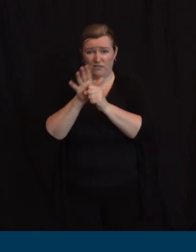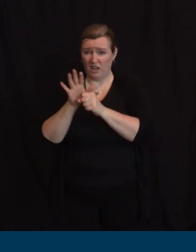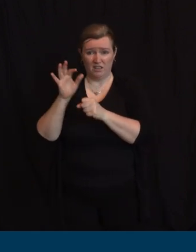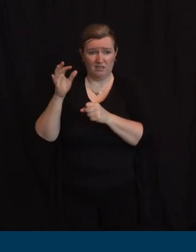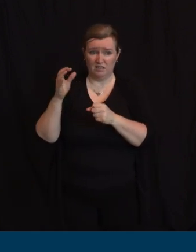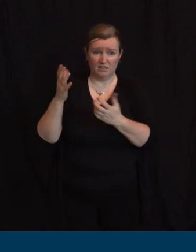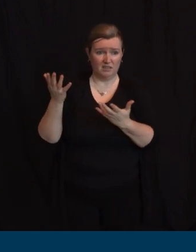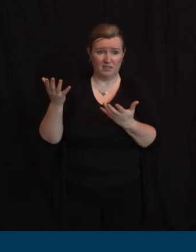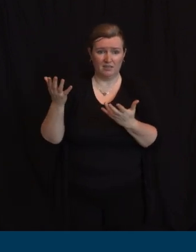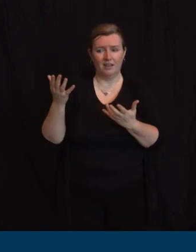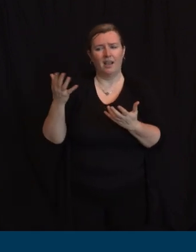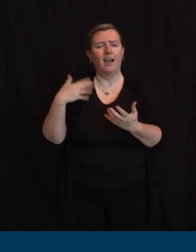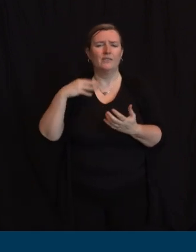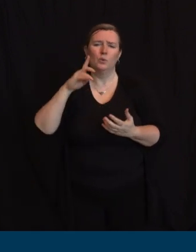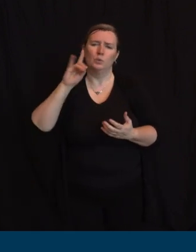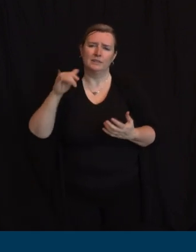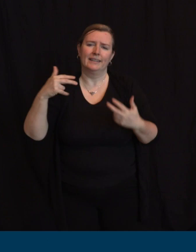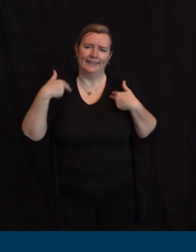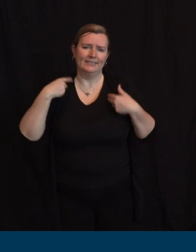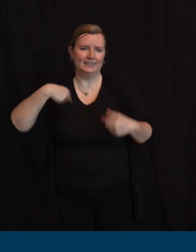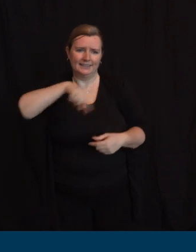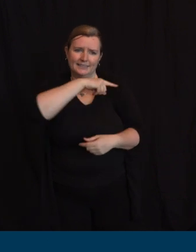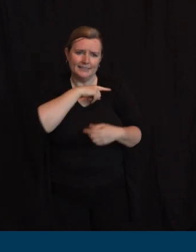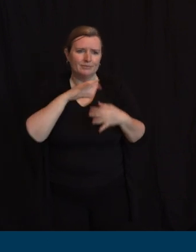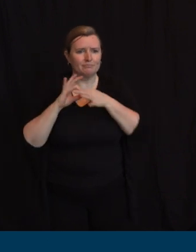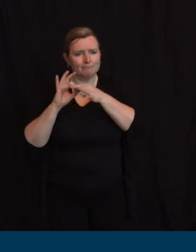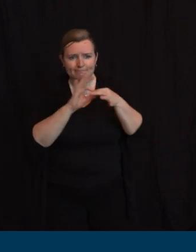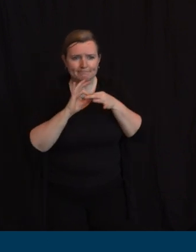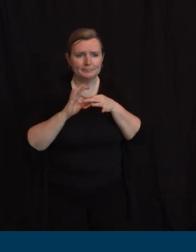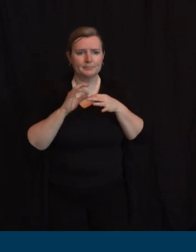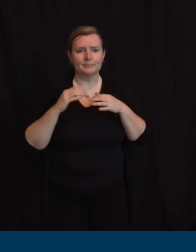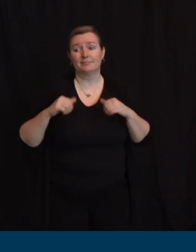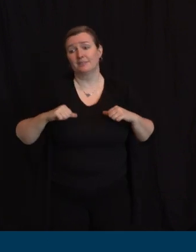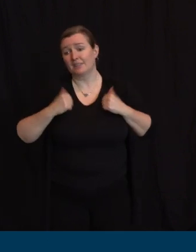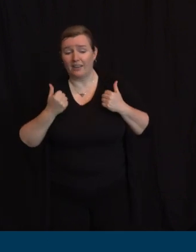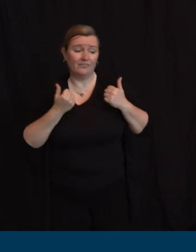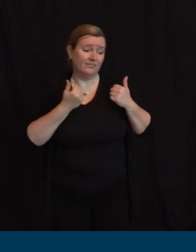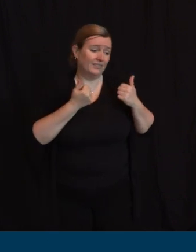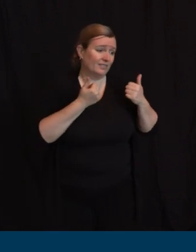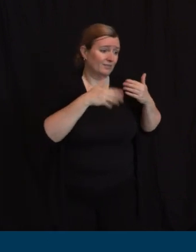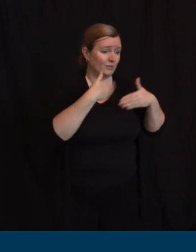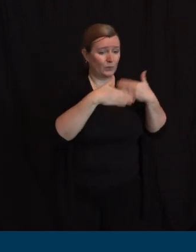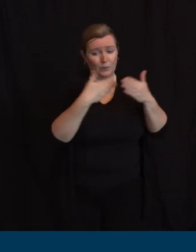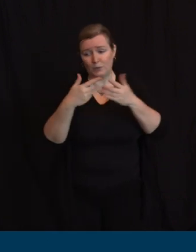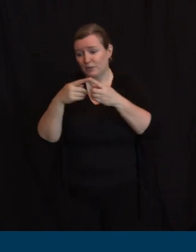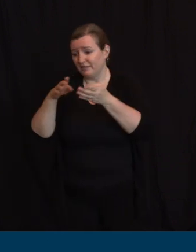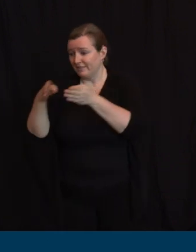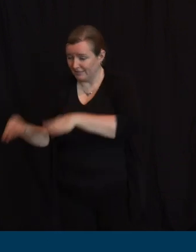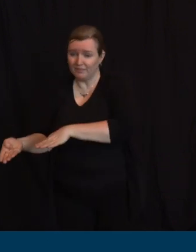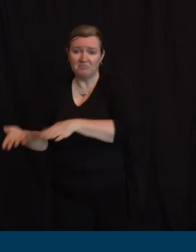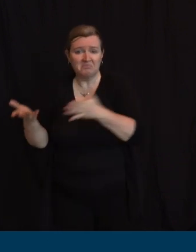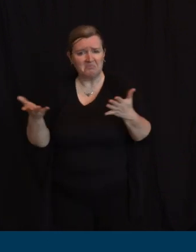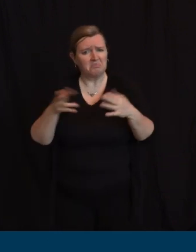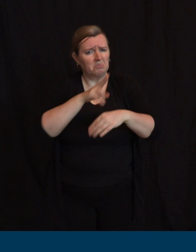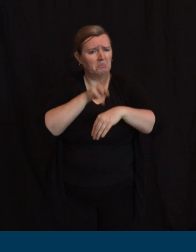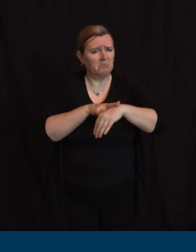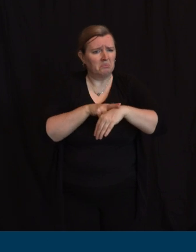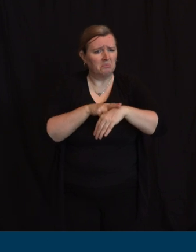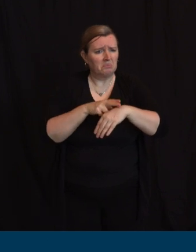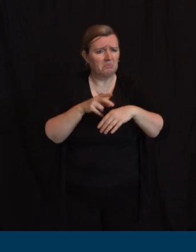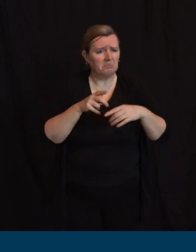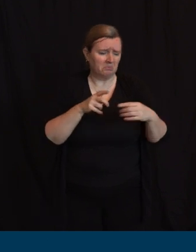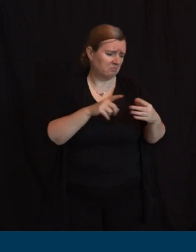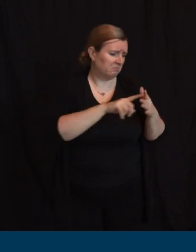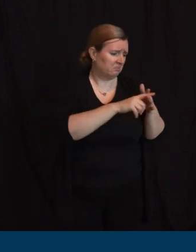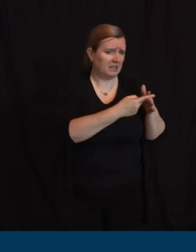Christina, life goes on, and in these healthcare systems, Alpha and Omega both. So thank you. Ian. Governor, do